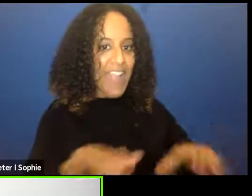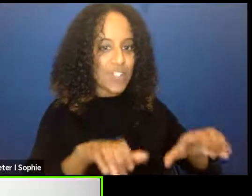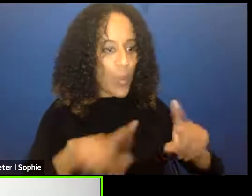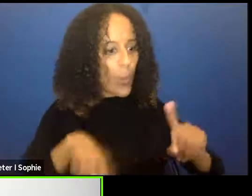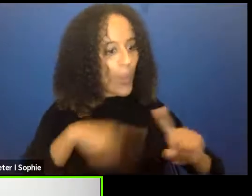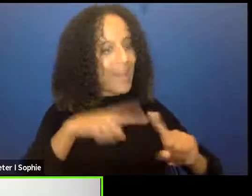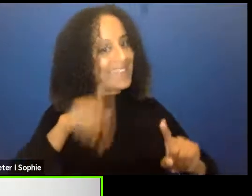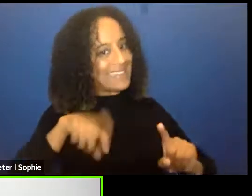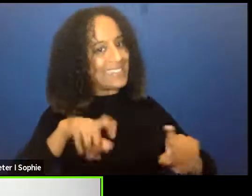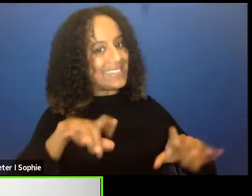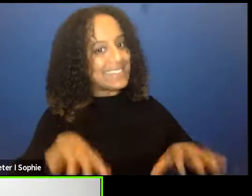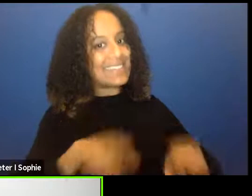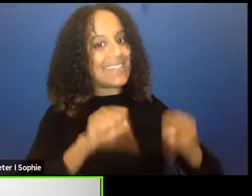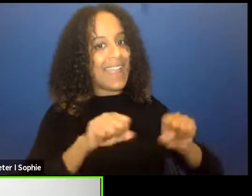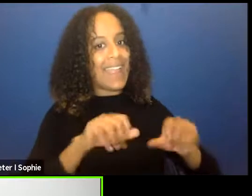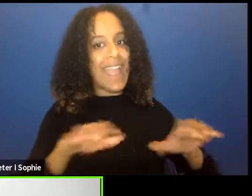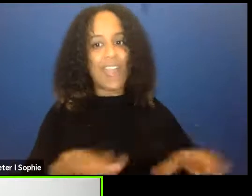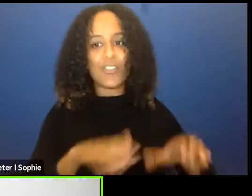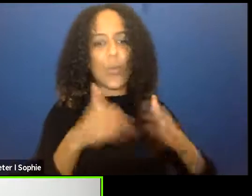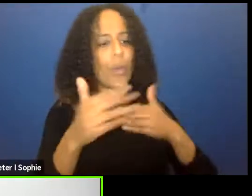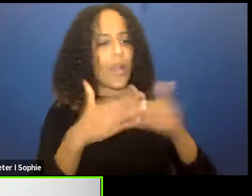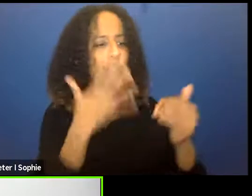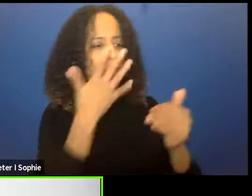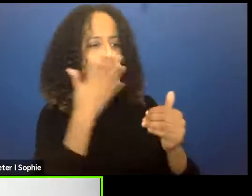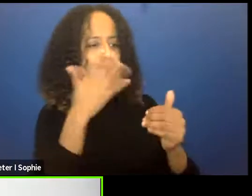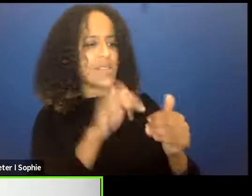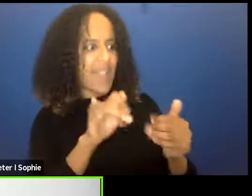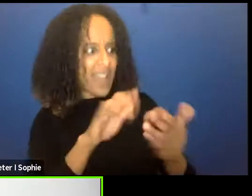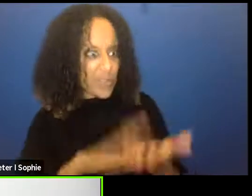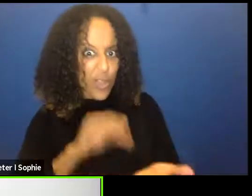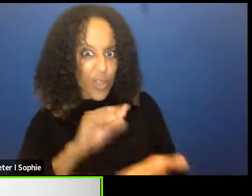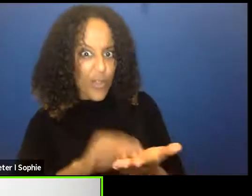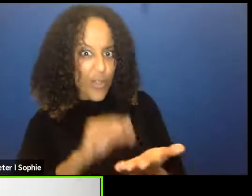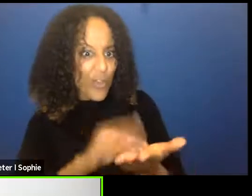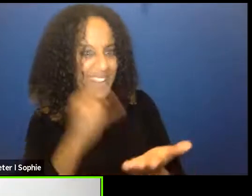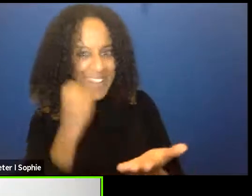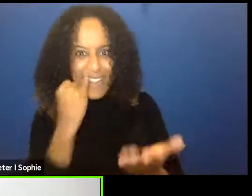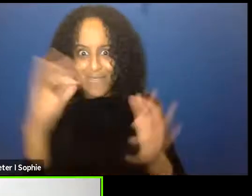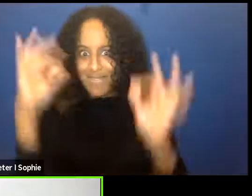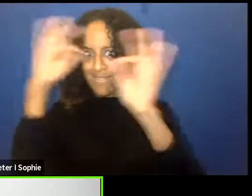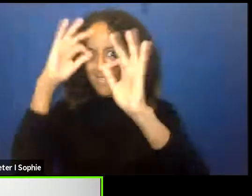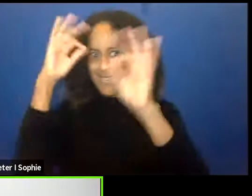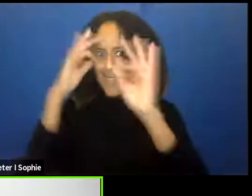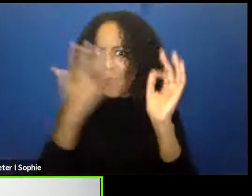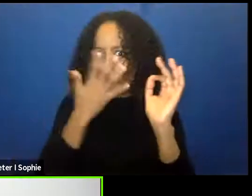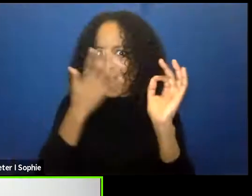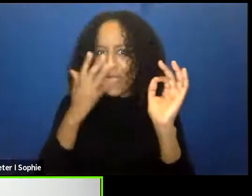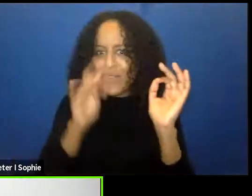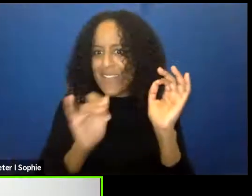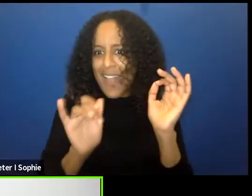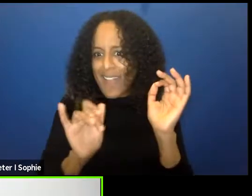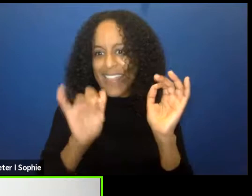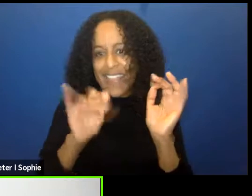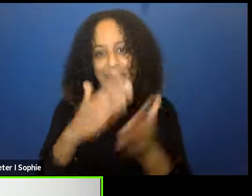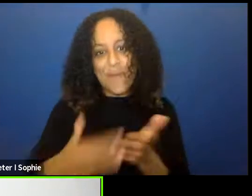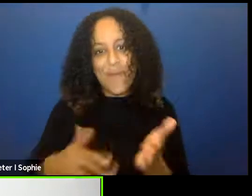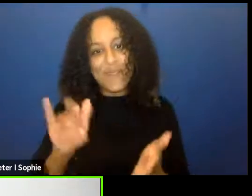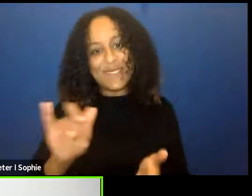action, and whatever that looks like, and to learn if you don't know what that looks like, right? That piece of it